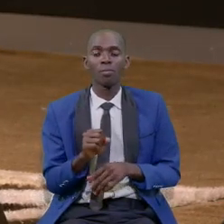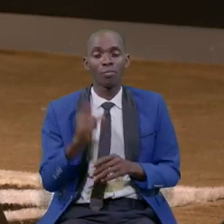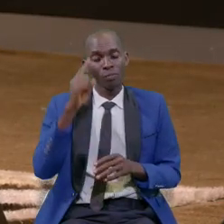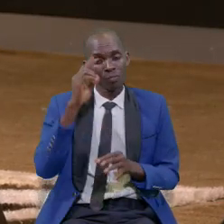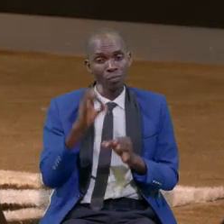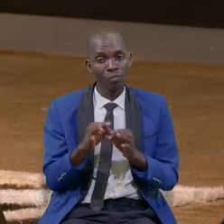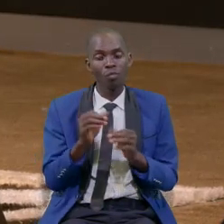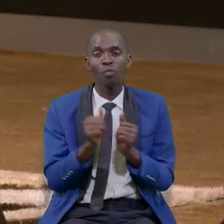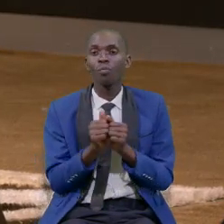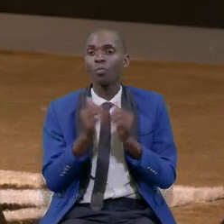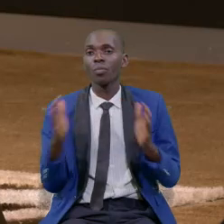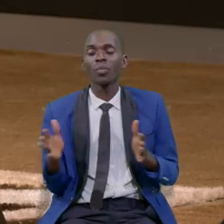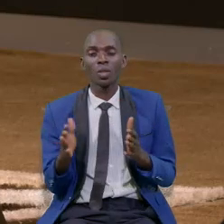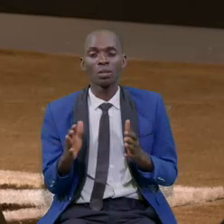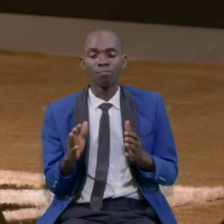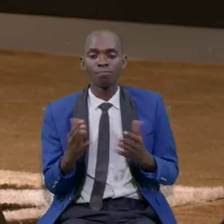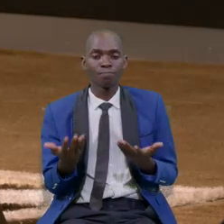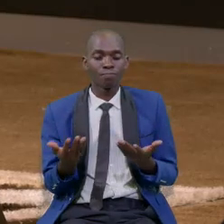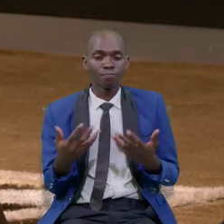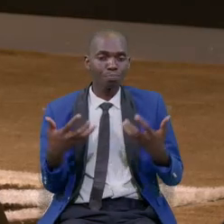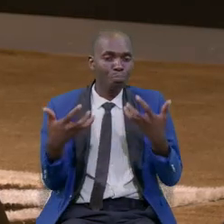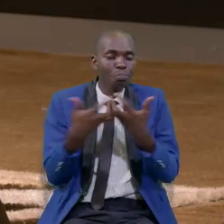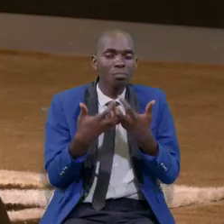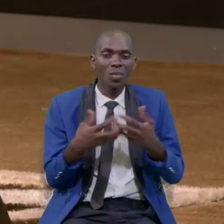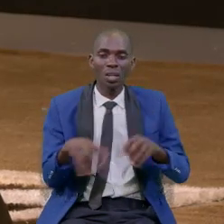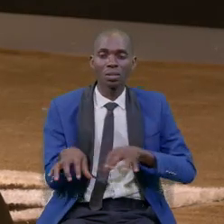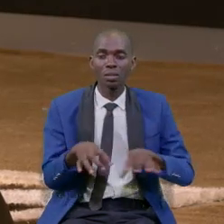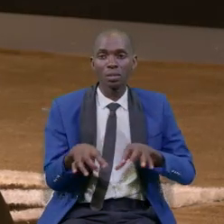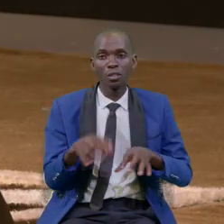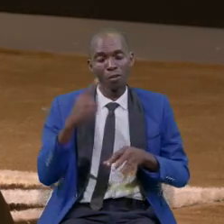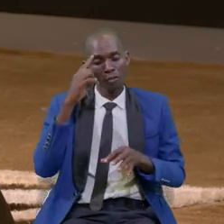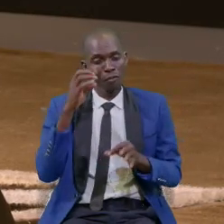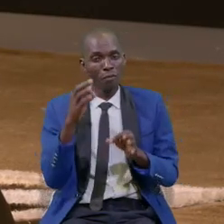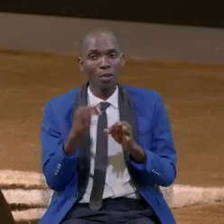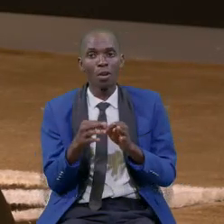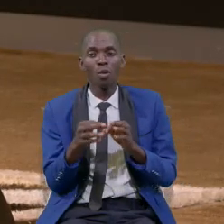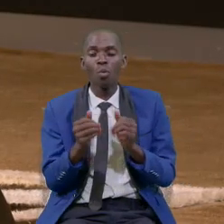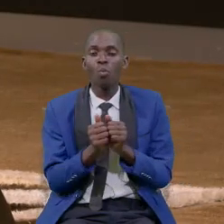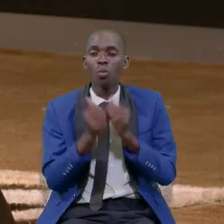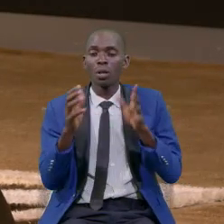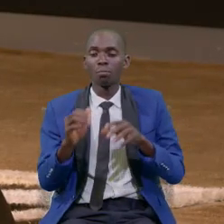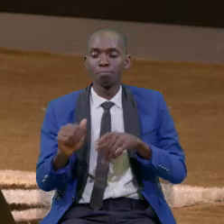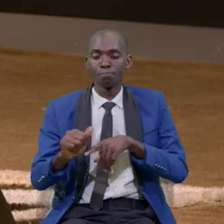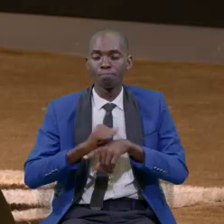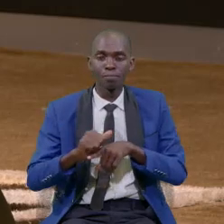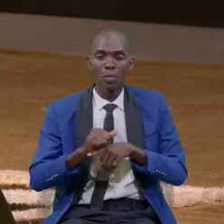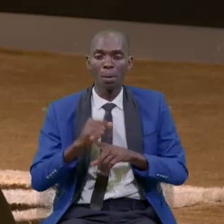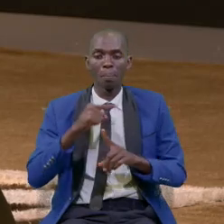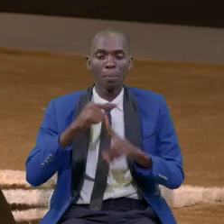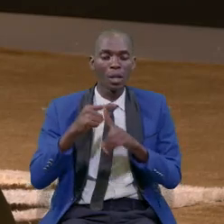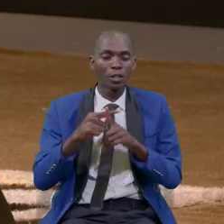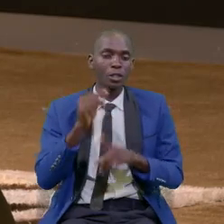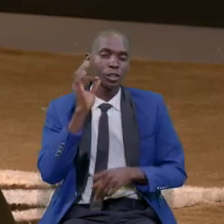faith without corresponding action, faith without practical positive